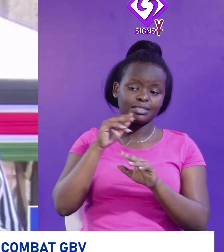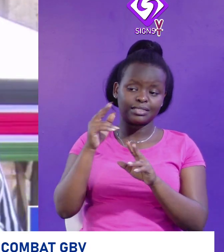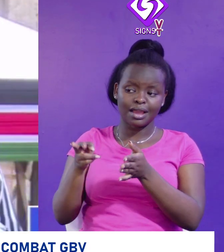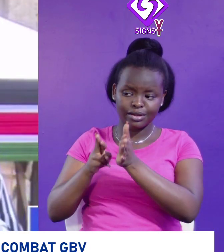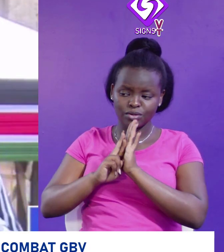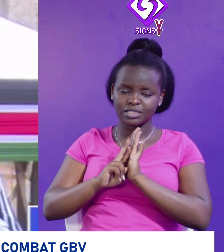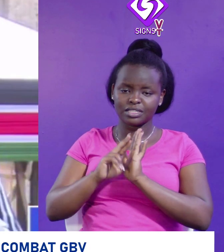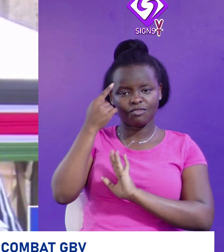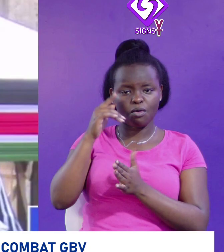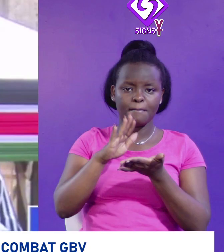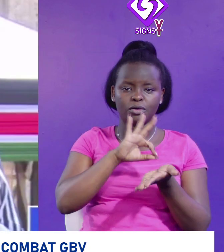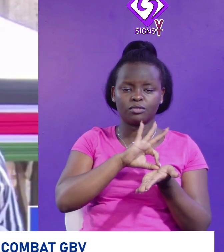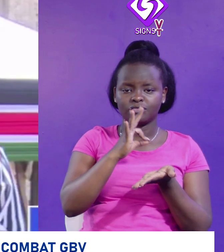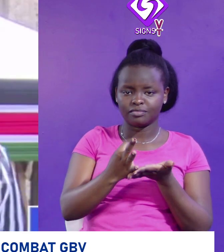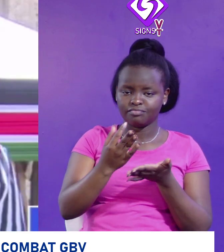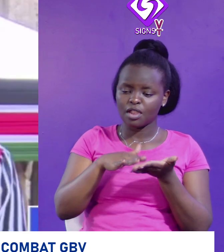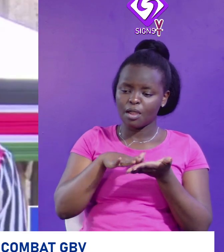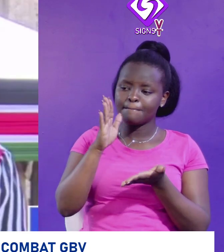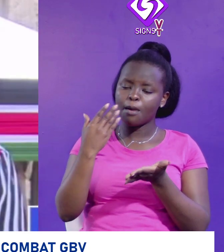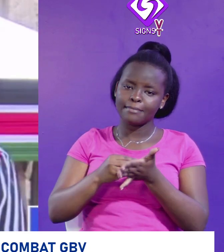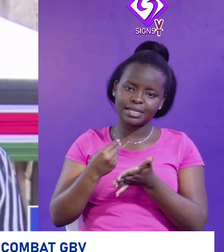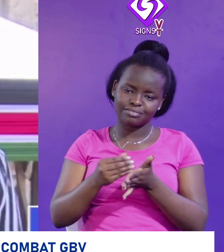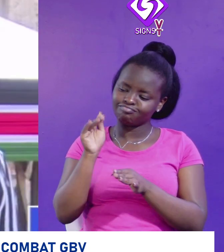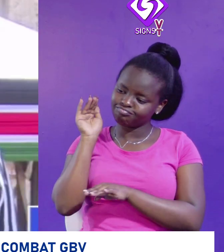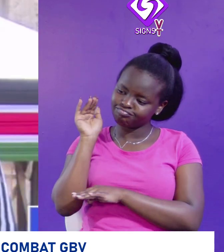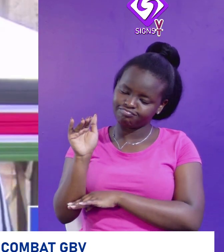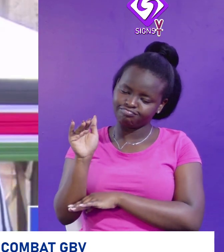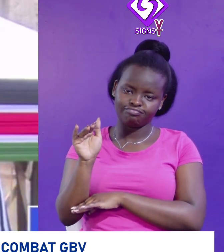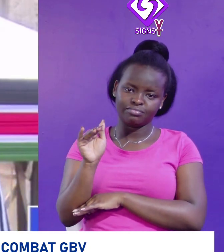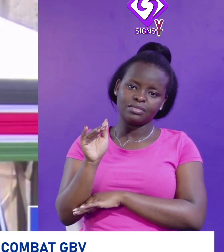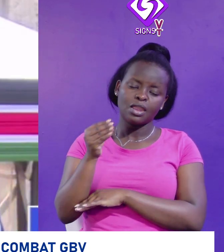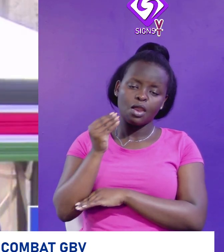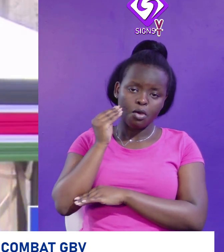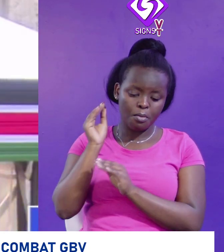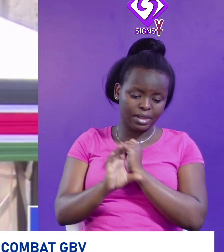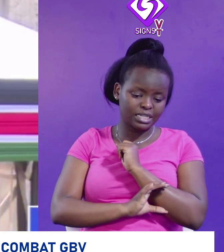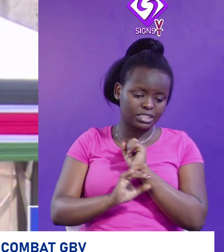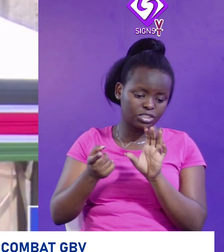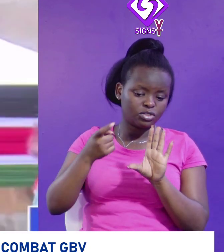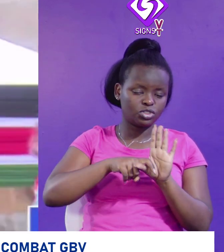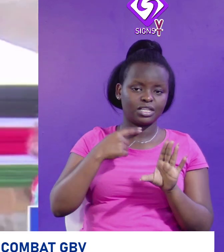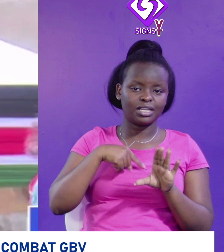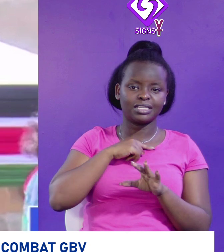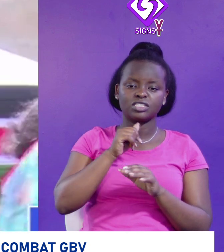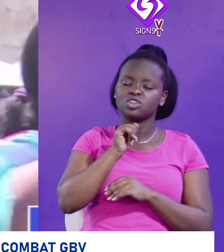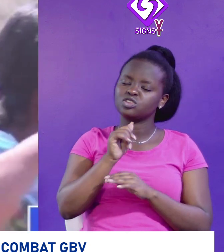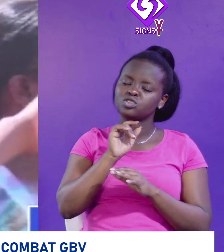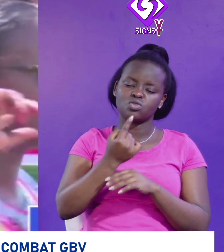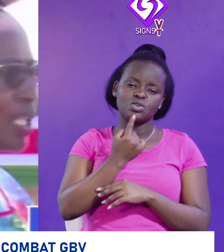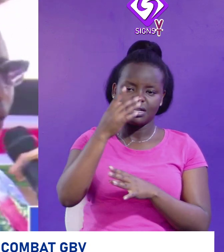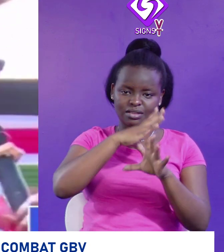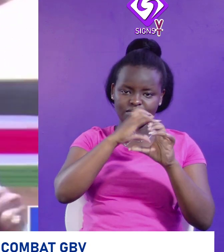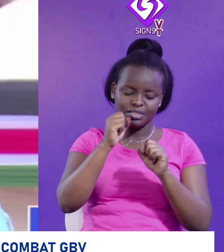We are requesting for more visibility. We are requesting the whole country to join us, not only the president. If your mind is